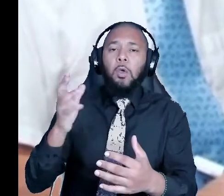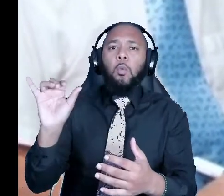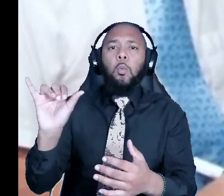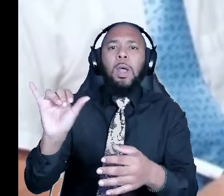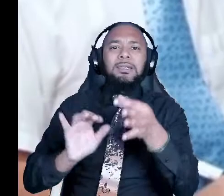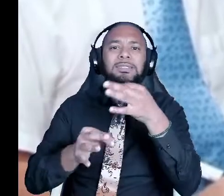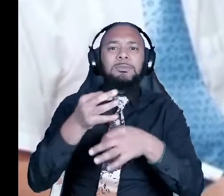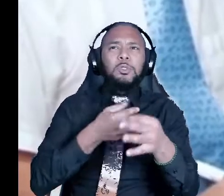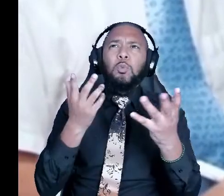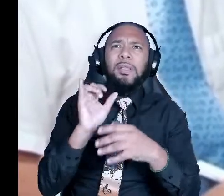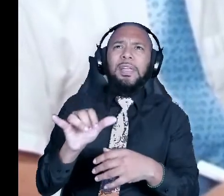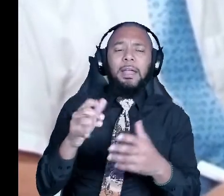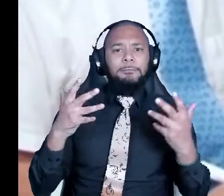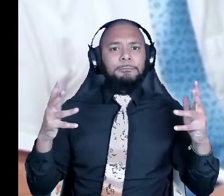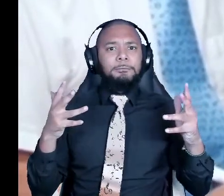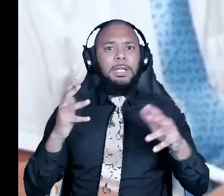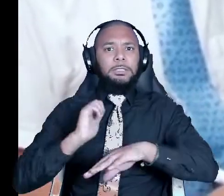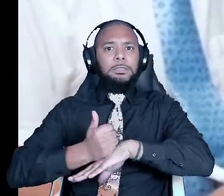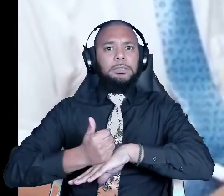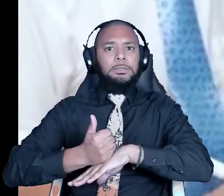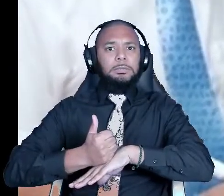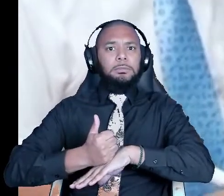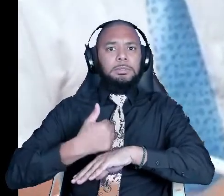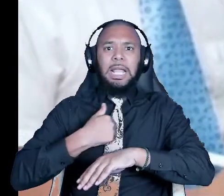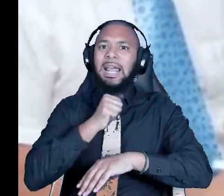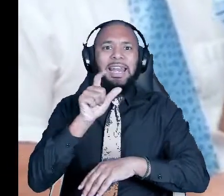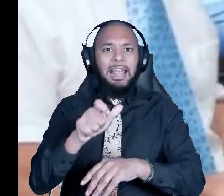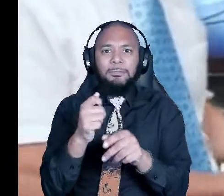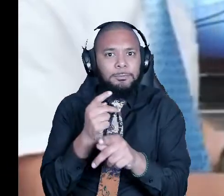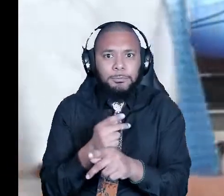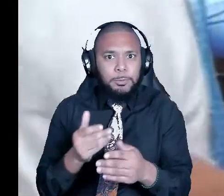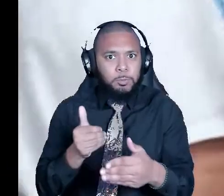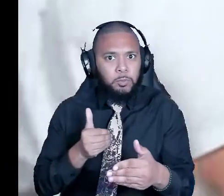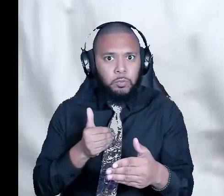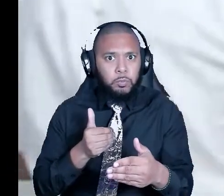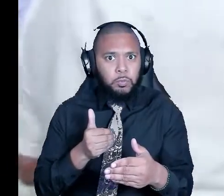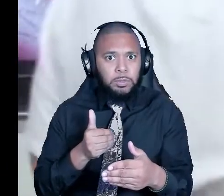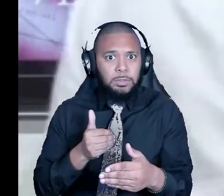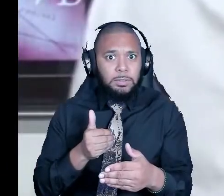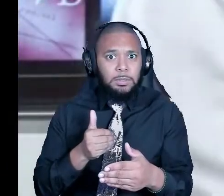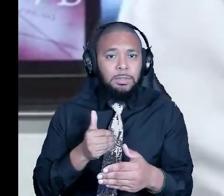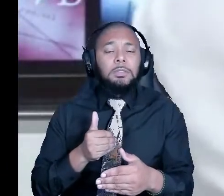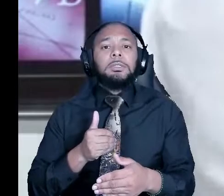was solved for y. And that's not always going to be the case.